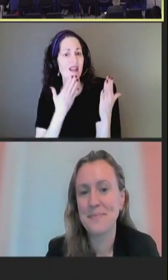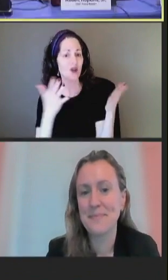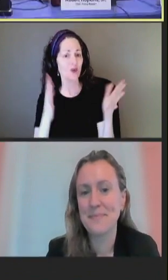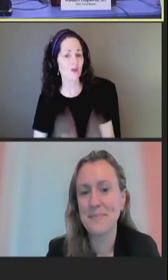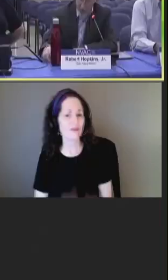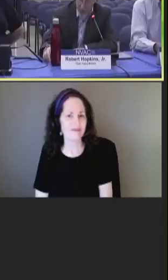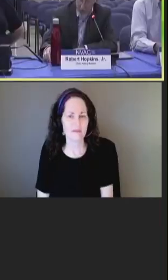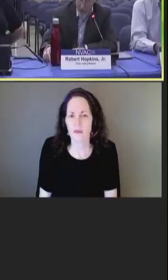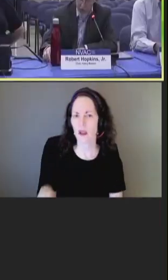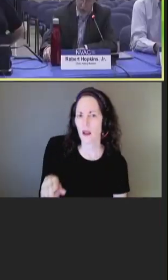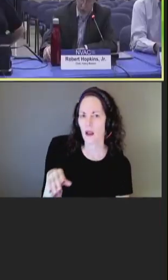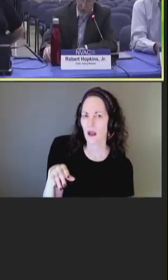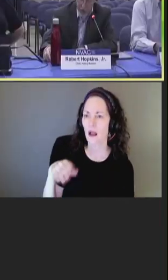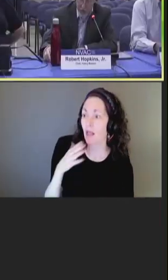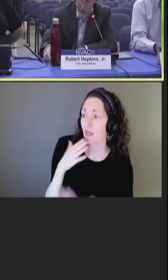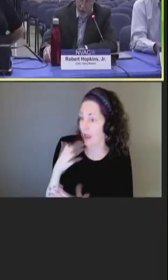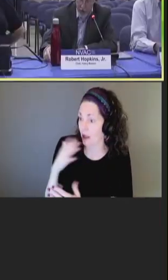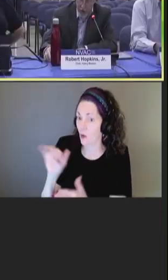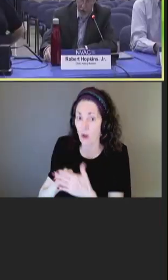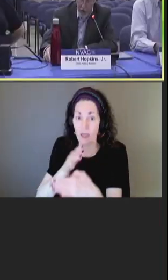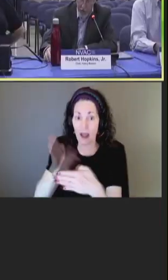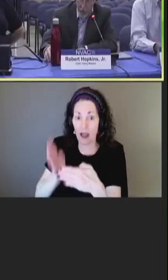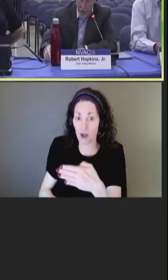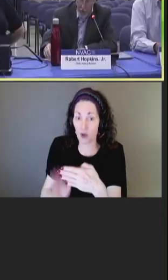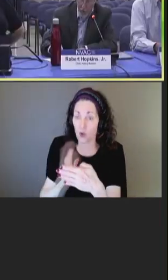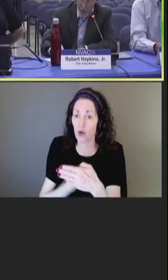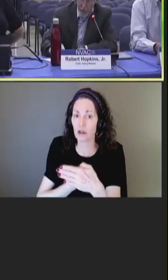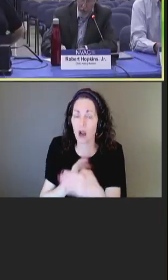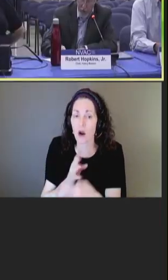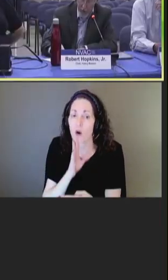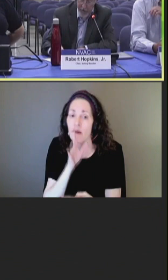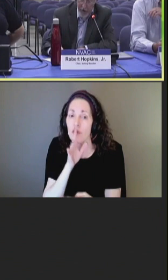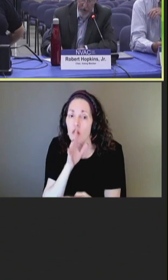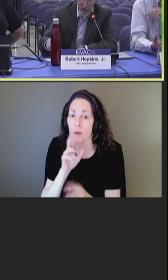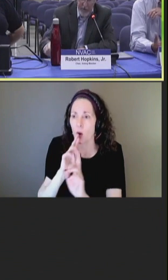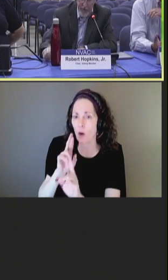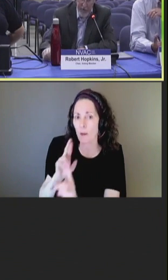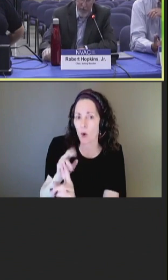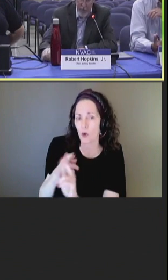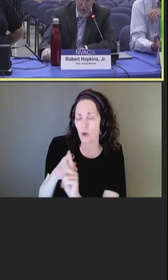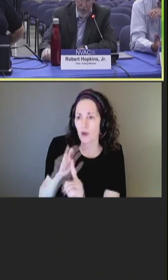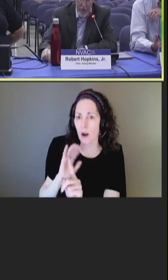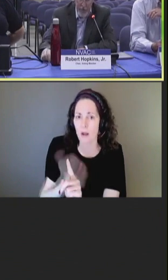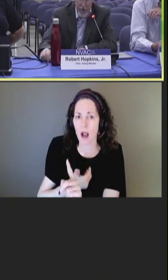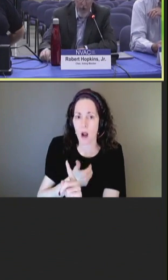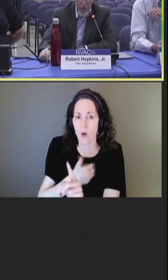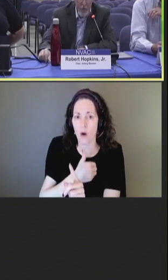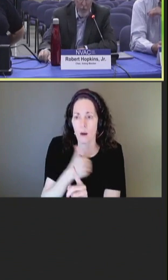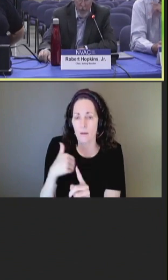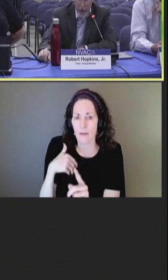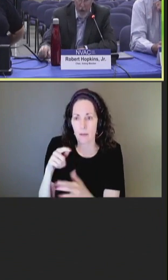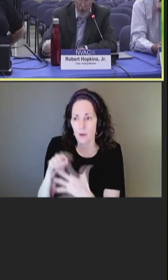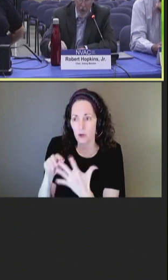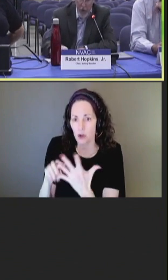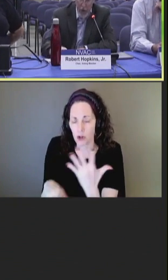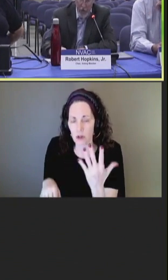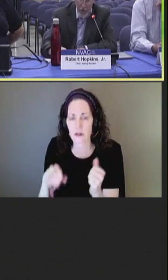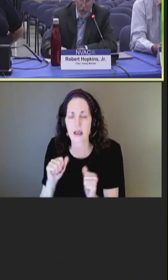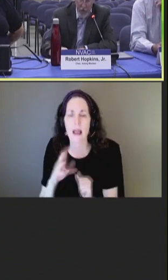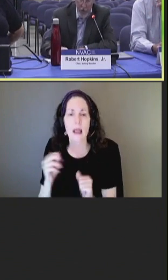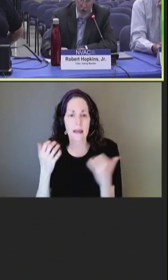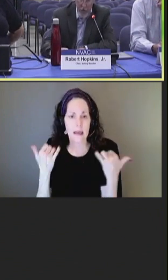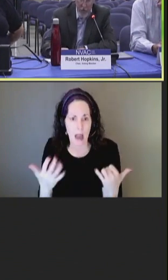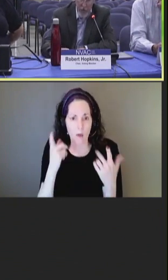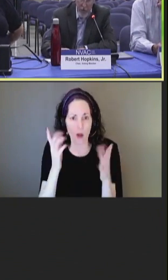very much. And this concludes our verbal reports from our liaison and ex officio members. We will now adjourn